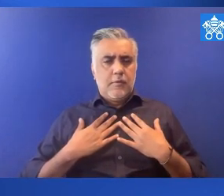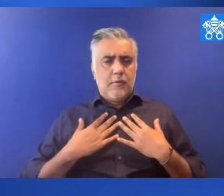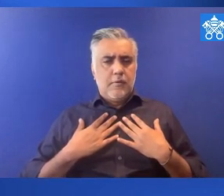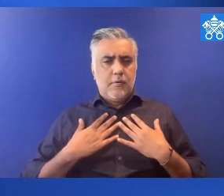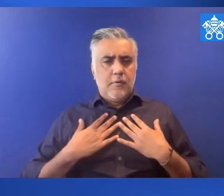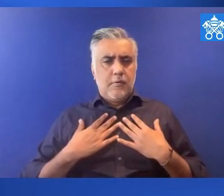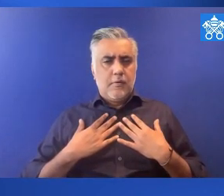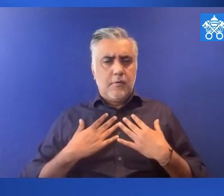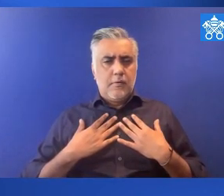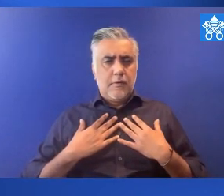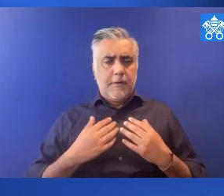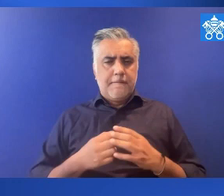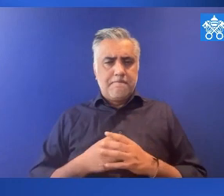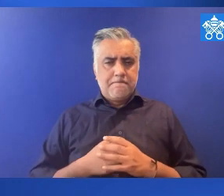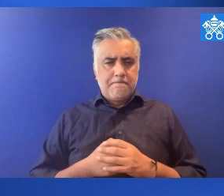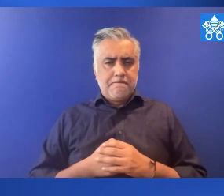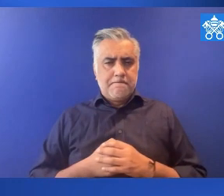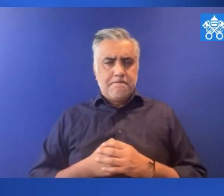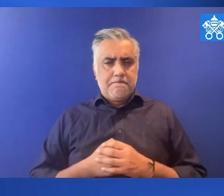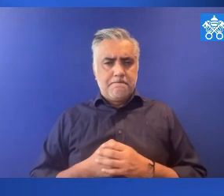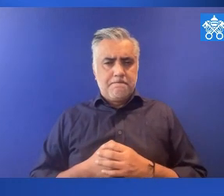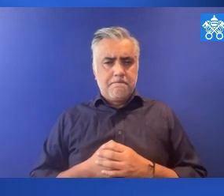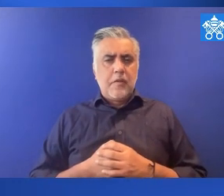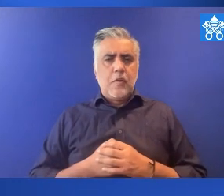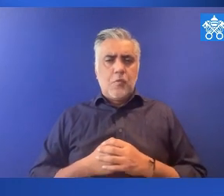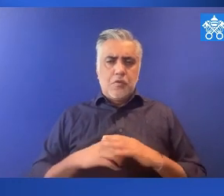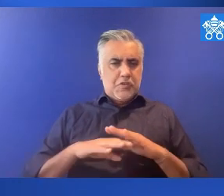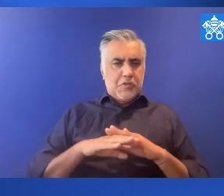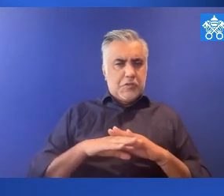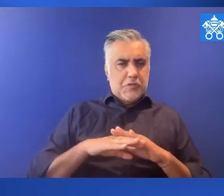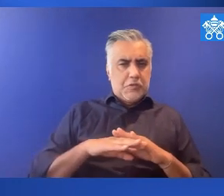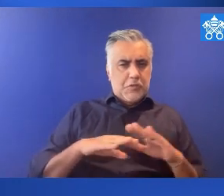which is not it's an important element in discernment,